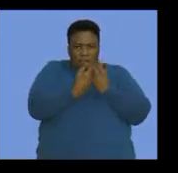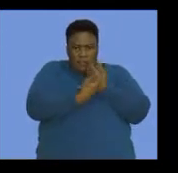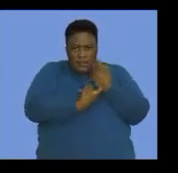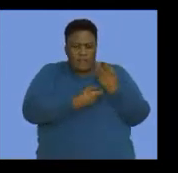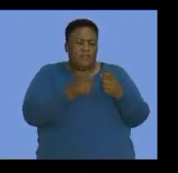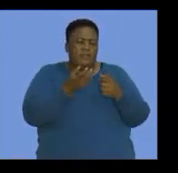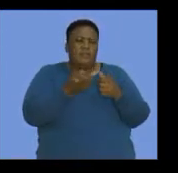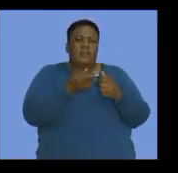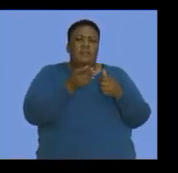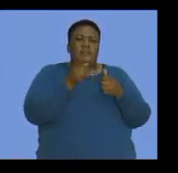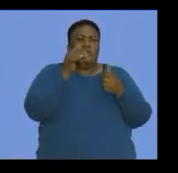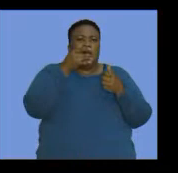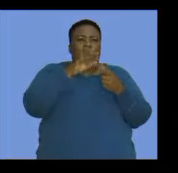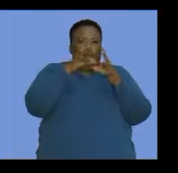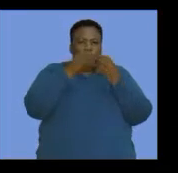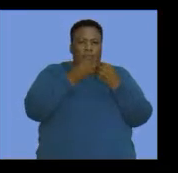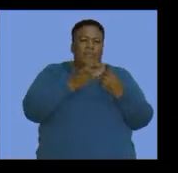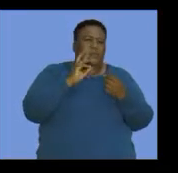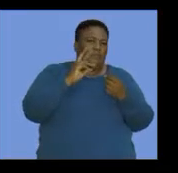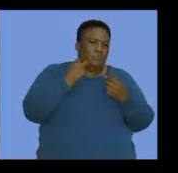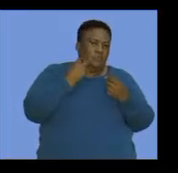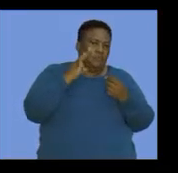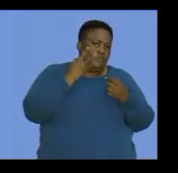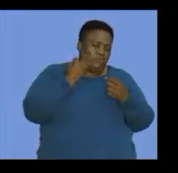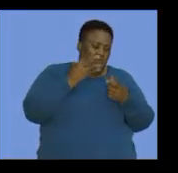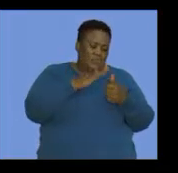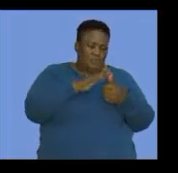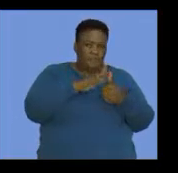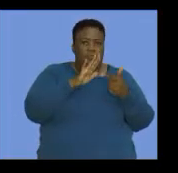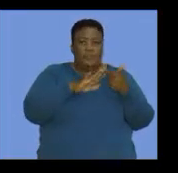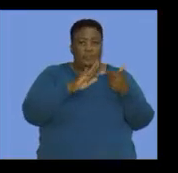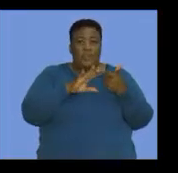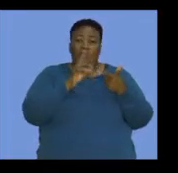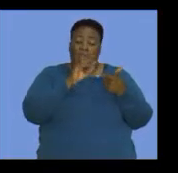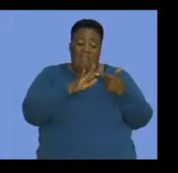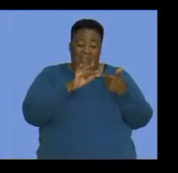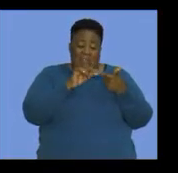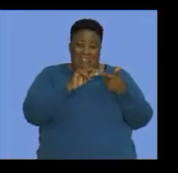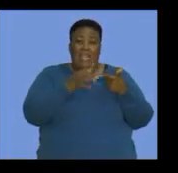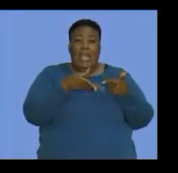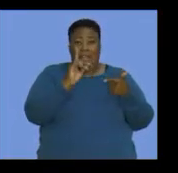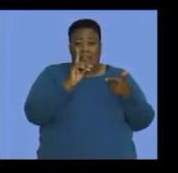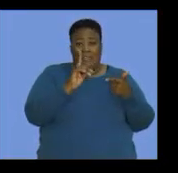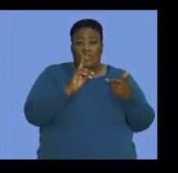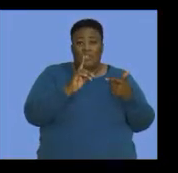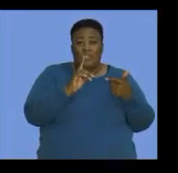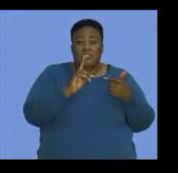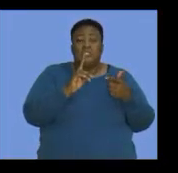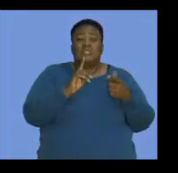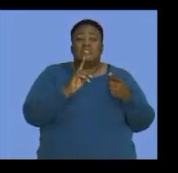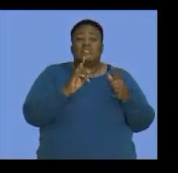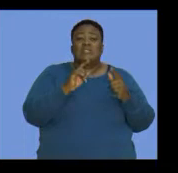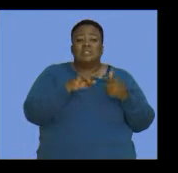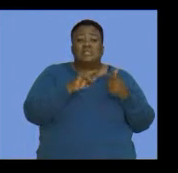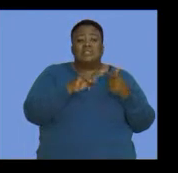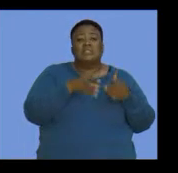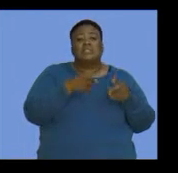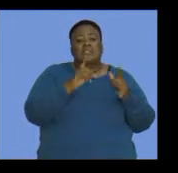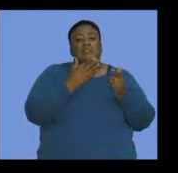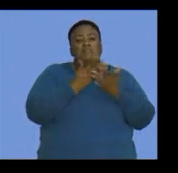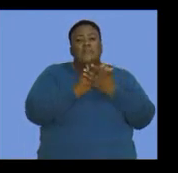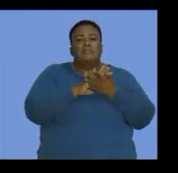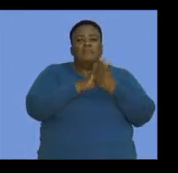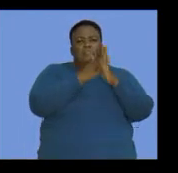consume and the leftovers of that. We also have hazardous waste, and these hazardous wastes are dangerous and they can